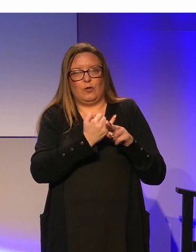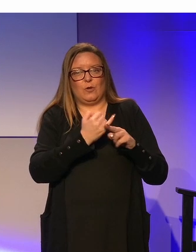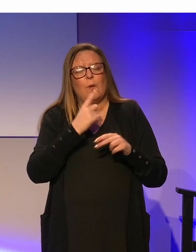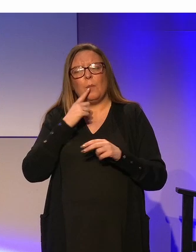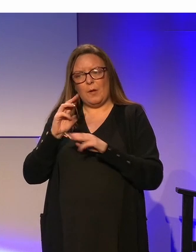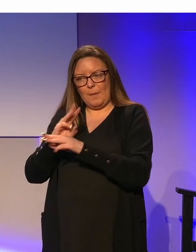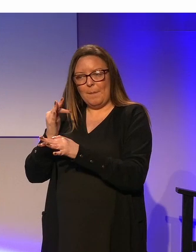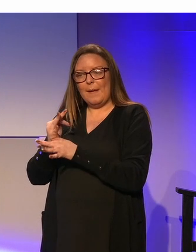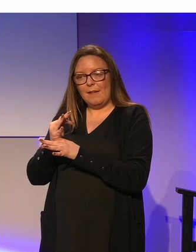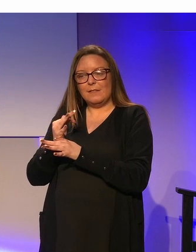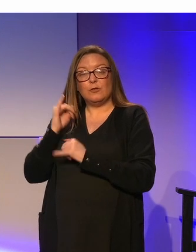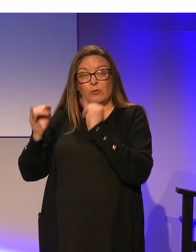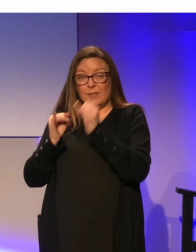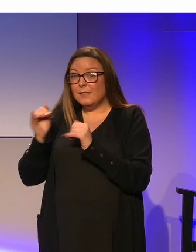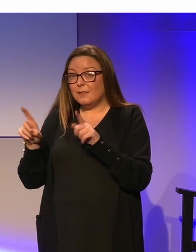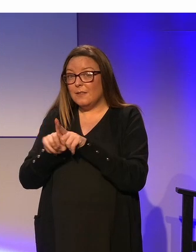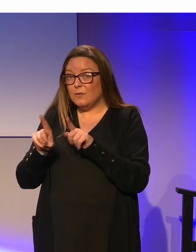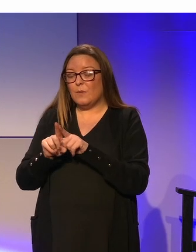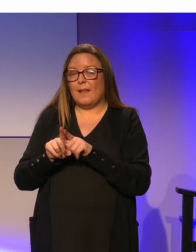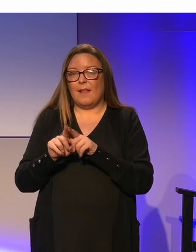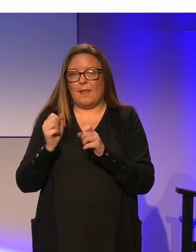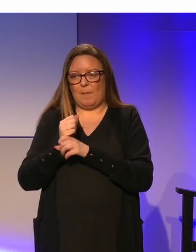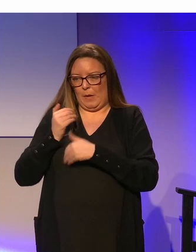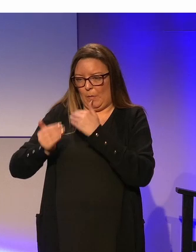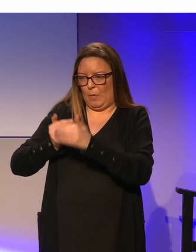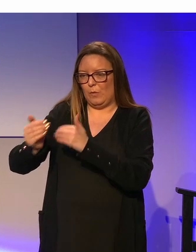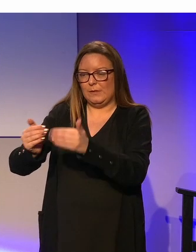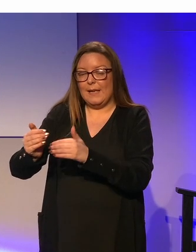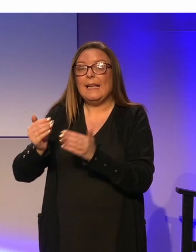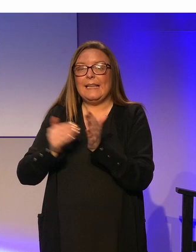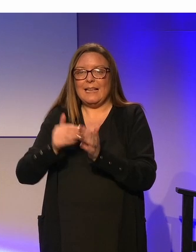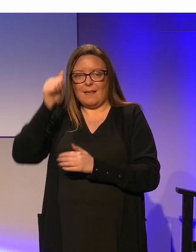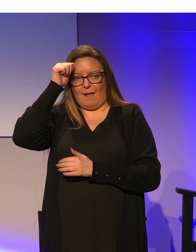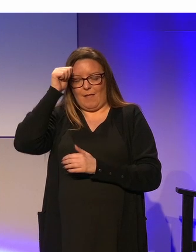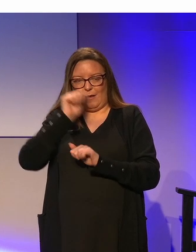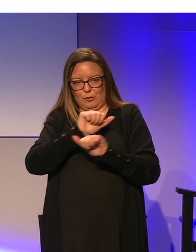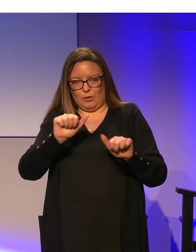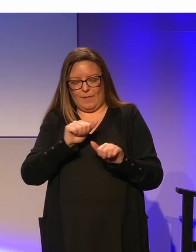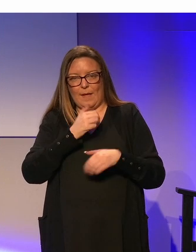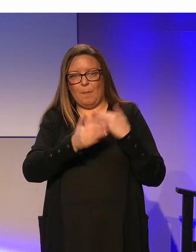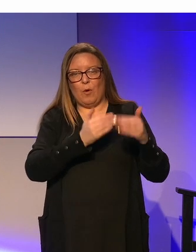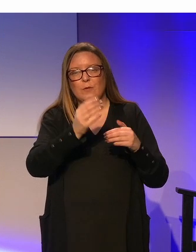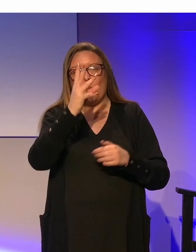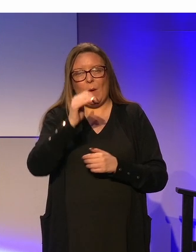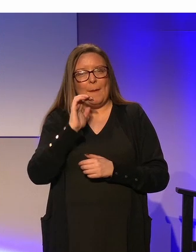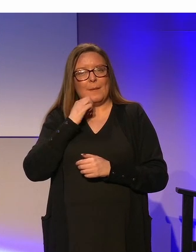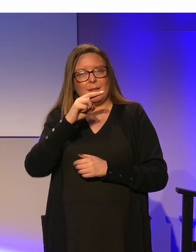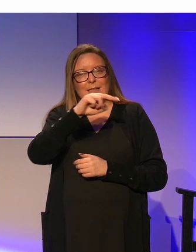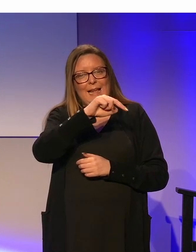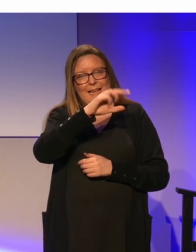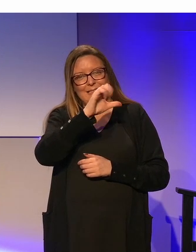of processes they'd encountered acknowledged the progress they had made because of the NCSE's